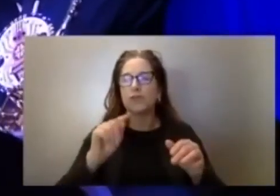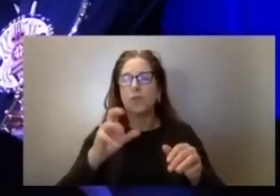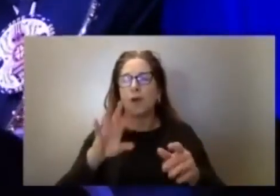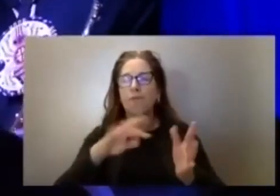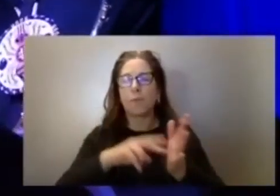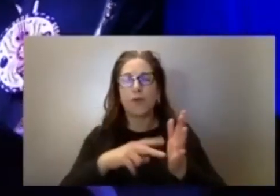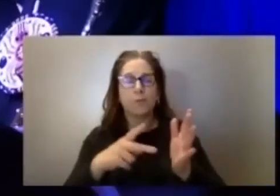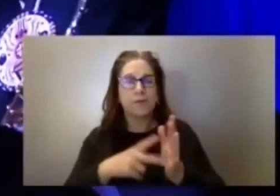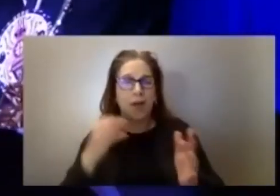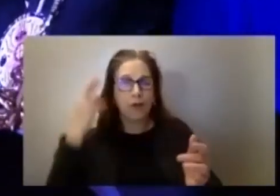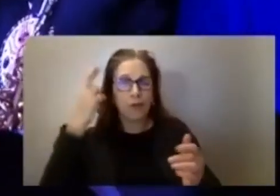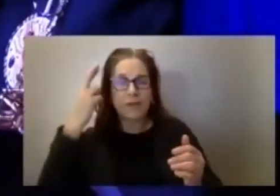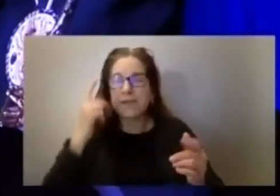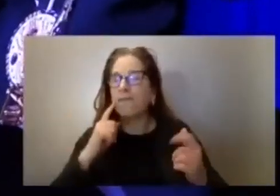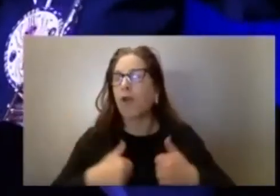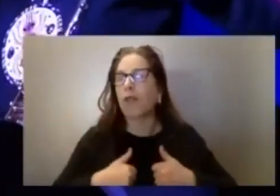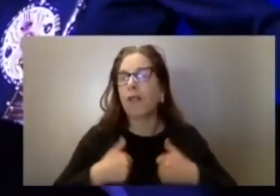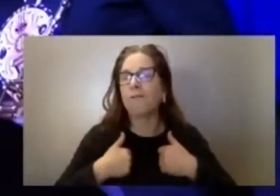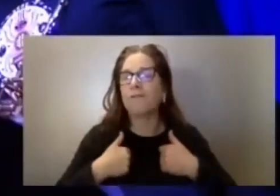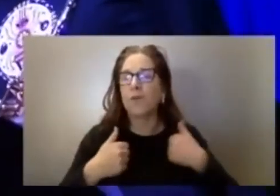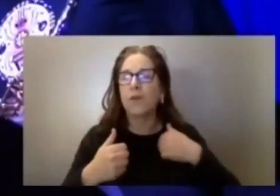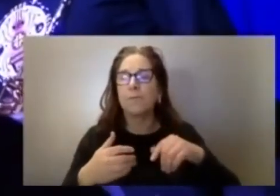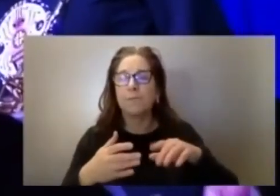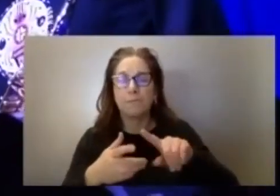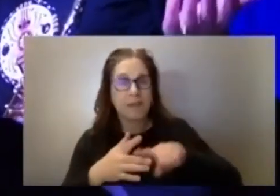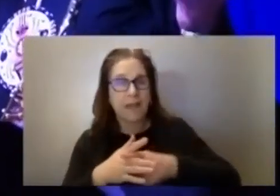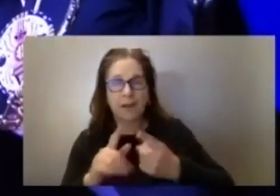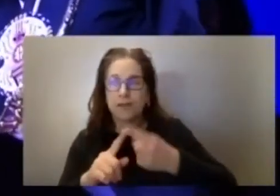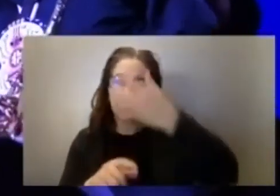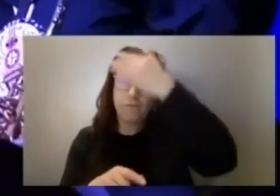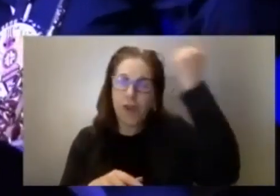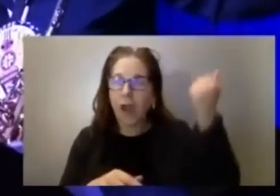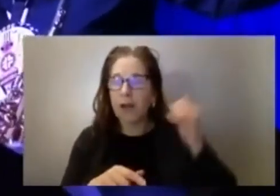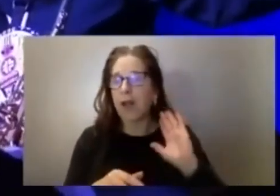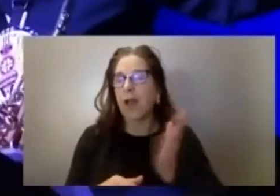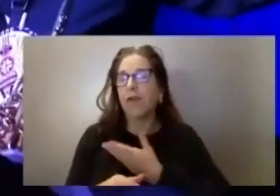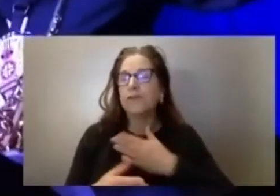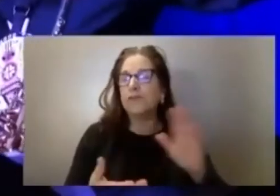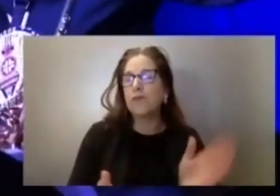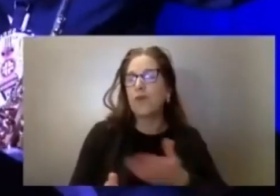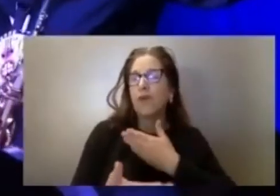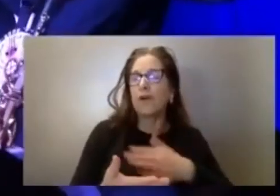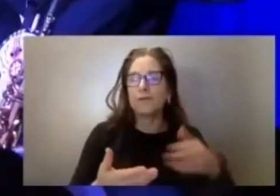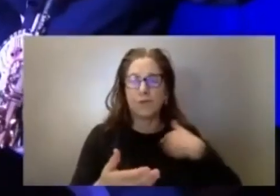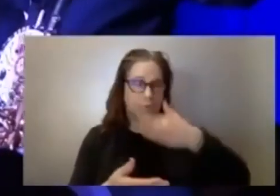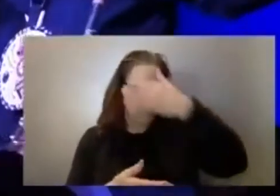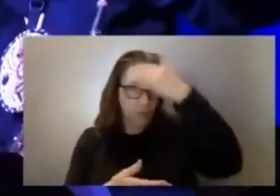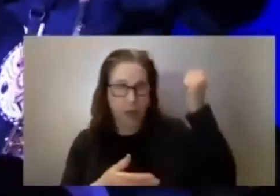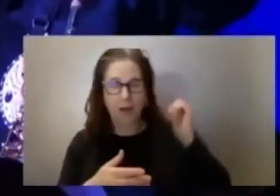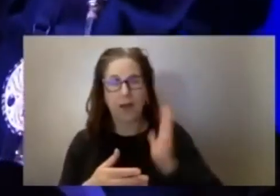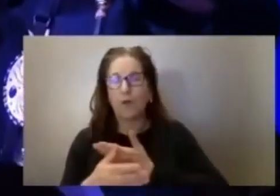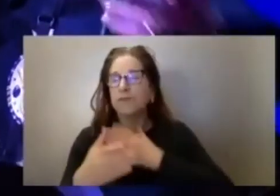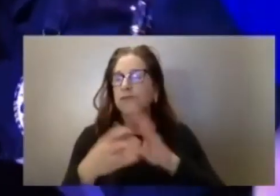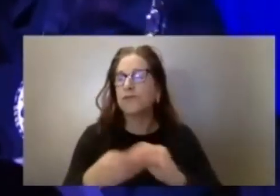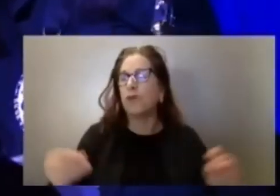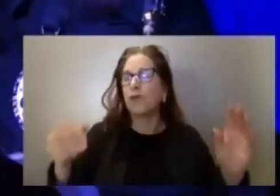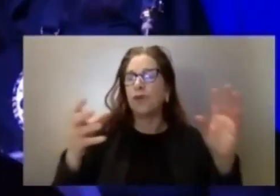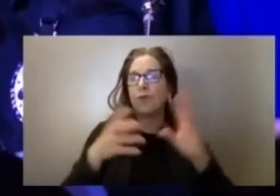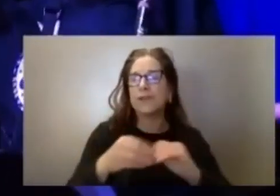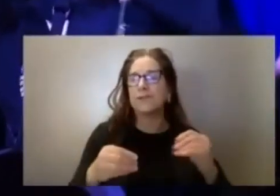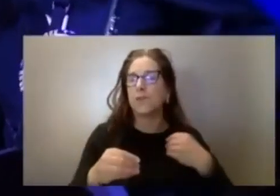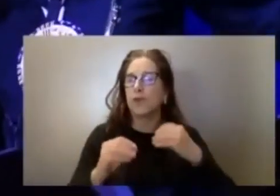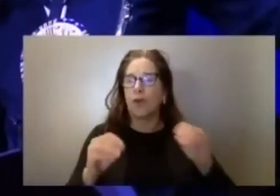We lost track of the purpose and meaning for life. We began to forget our songs, our stories. We could no longer see or hear